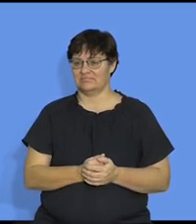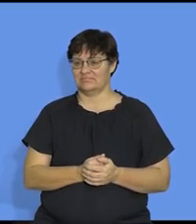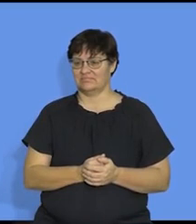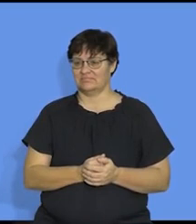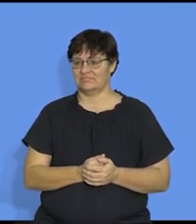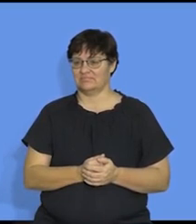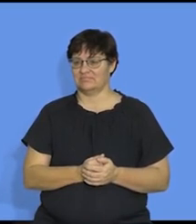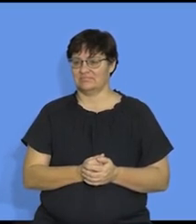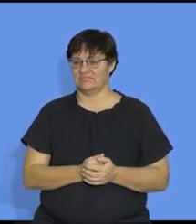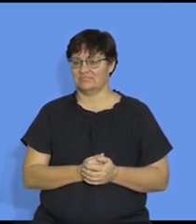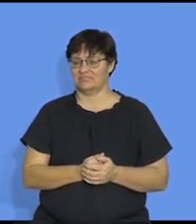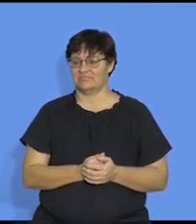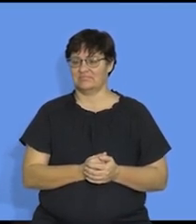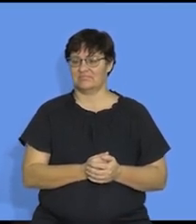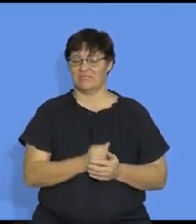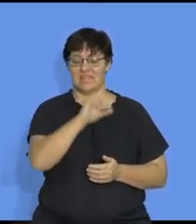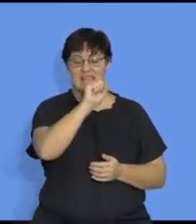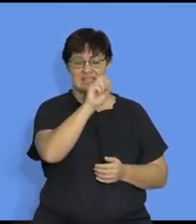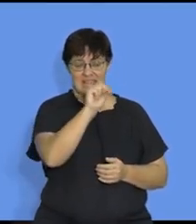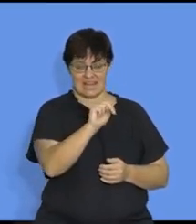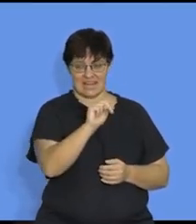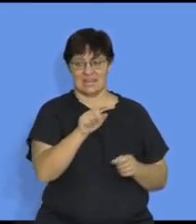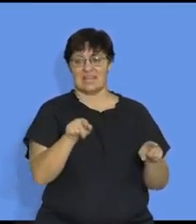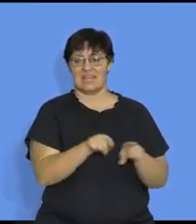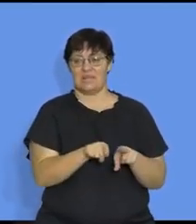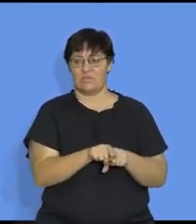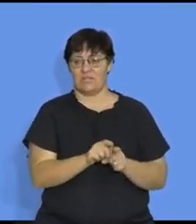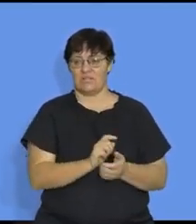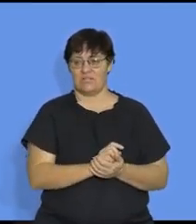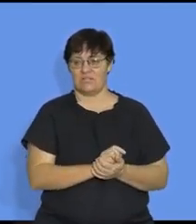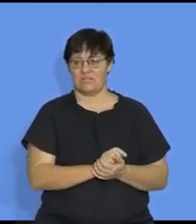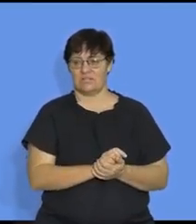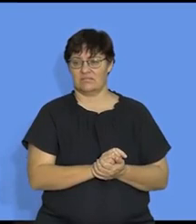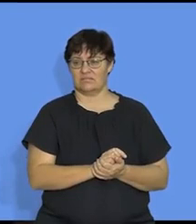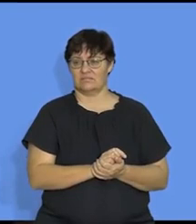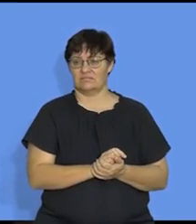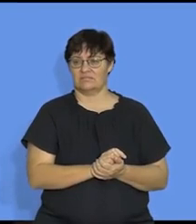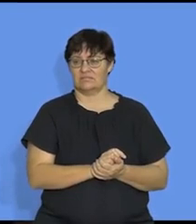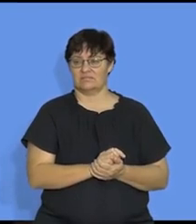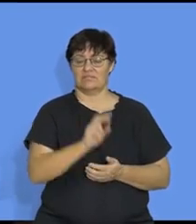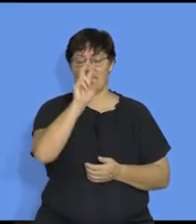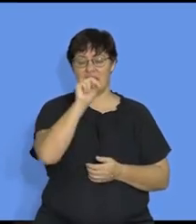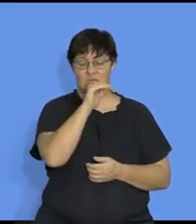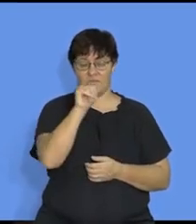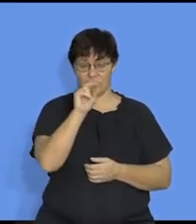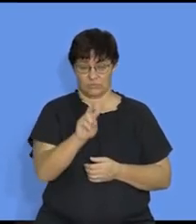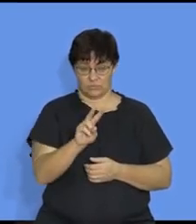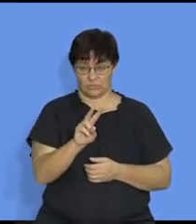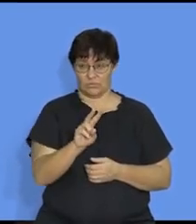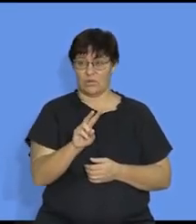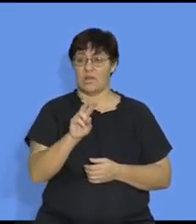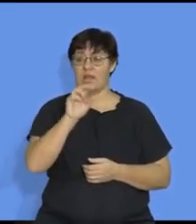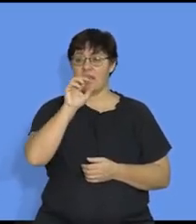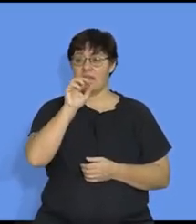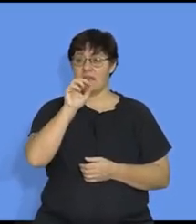So now I'm substituting into Sn is equal to n over 2 times